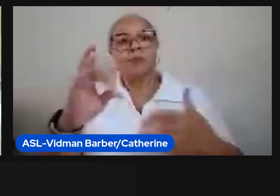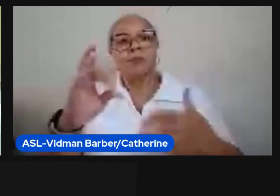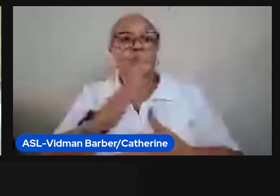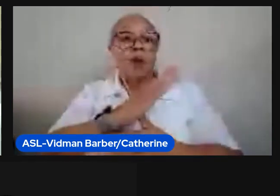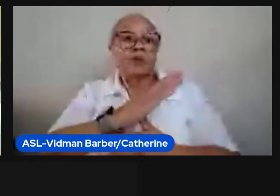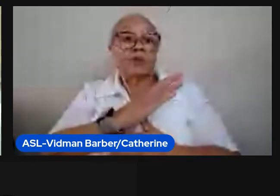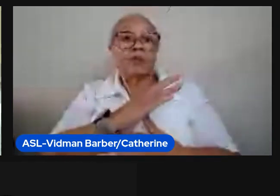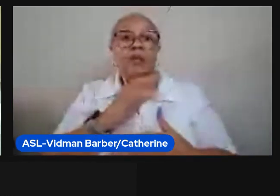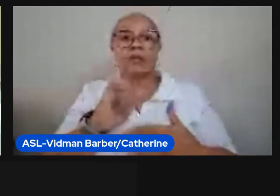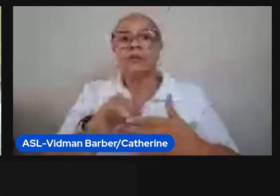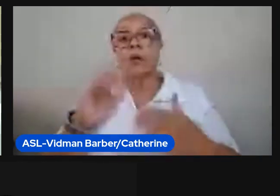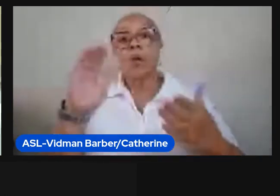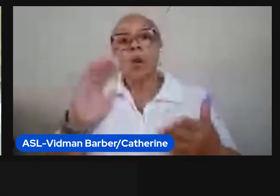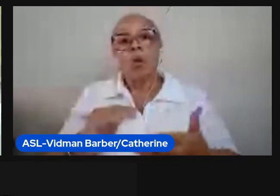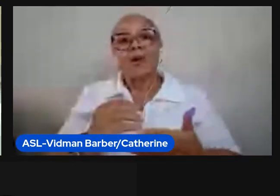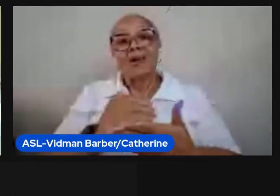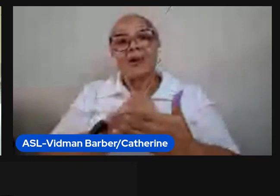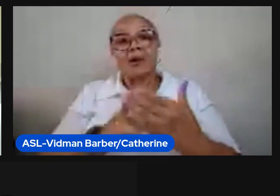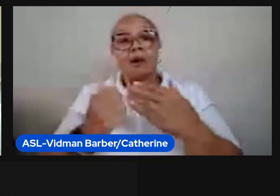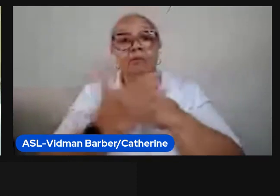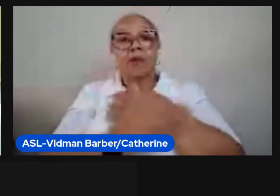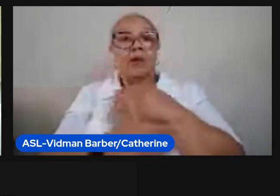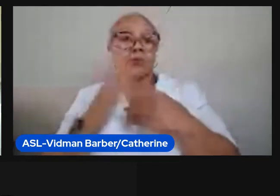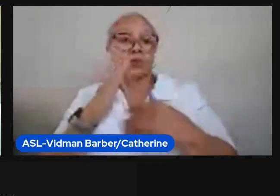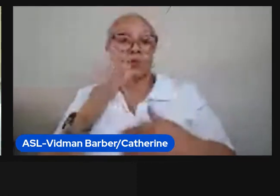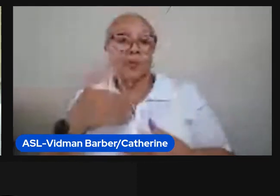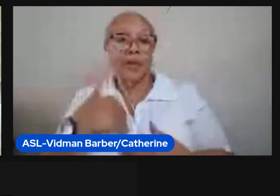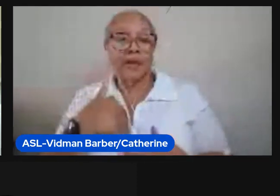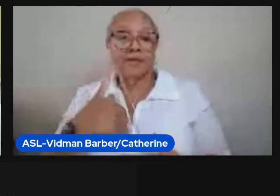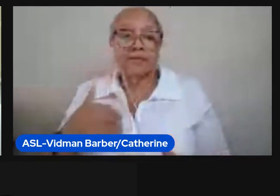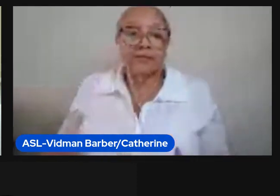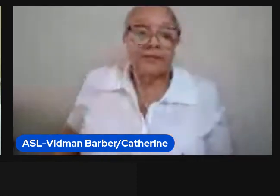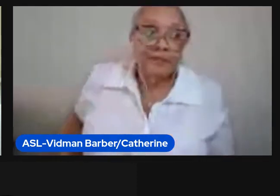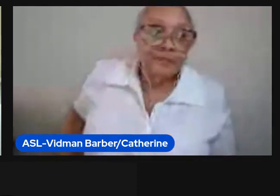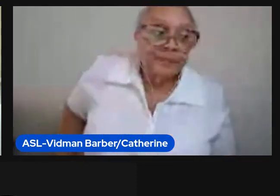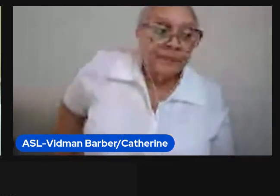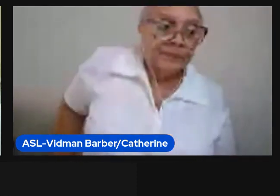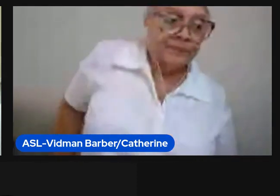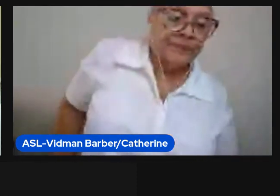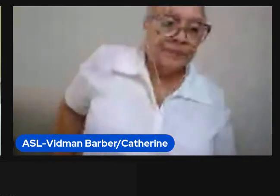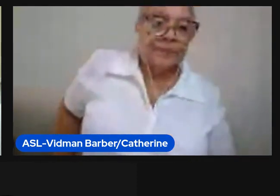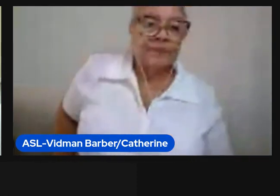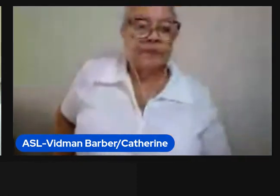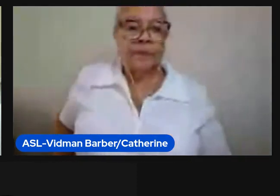income countries would have. Um, um, uh, you know,